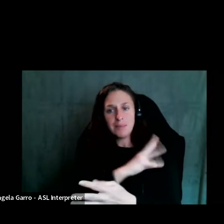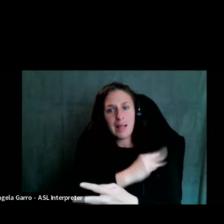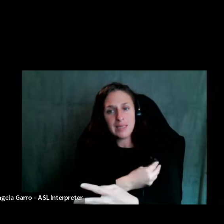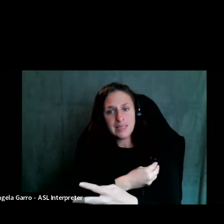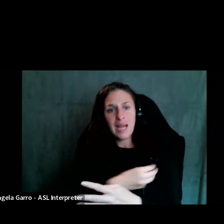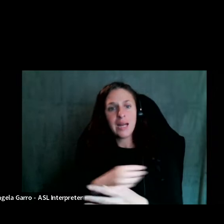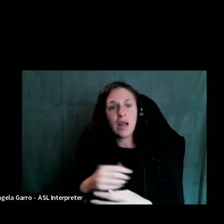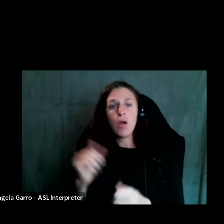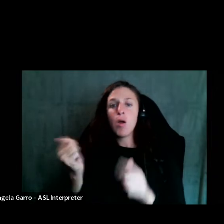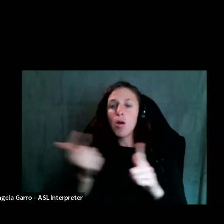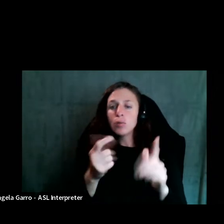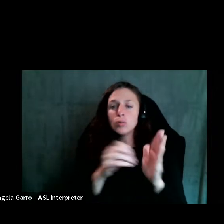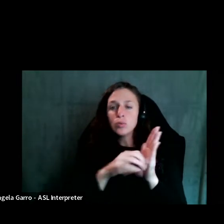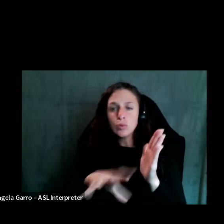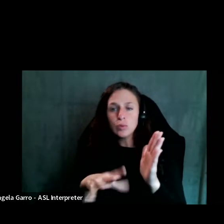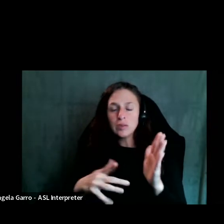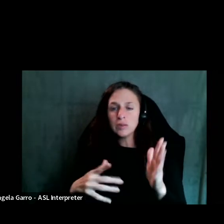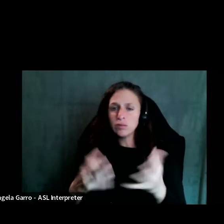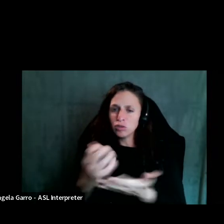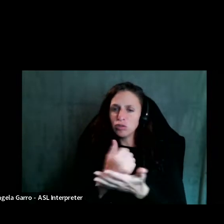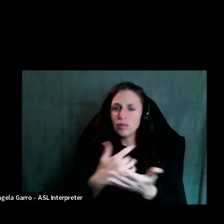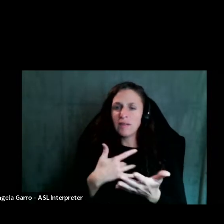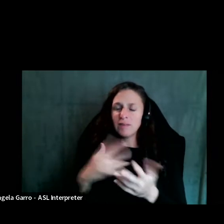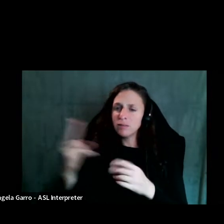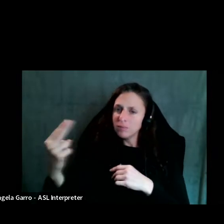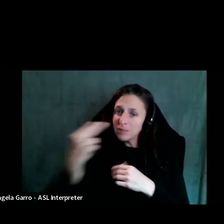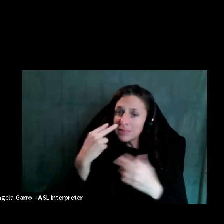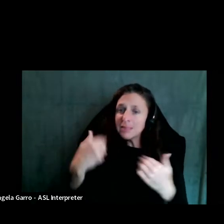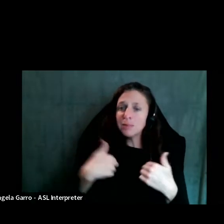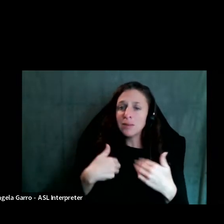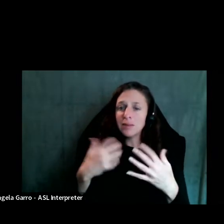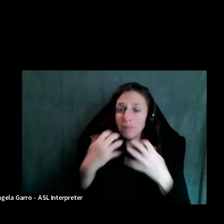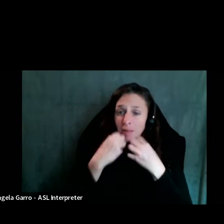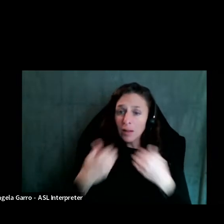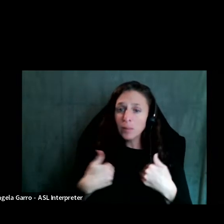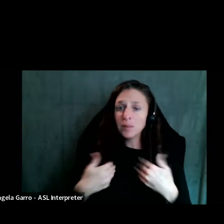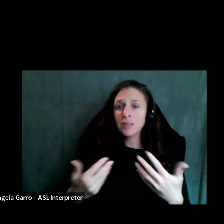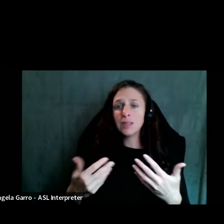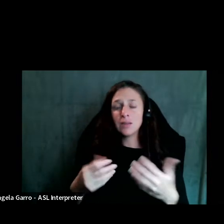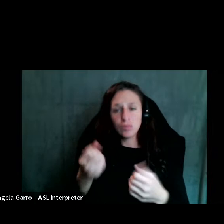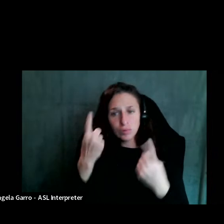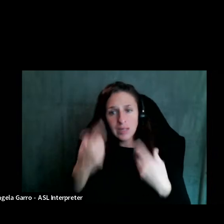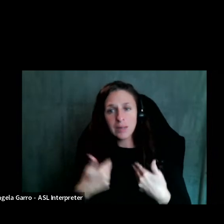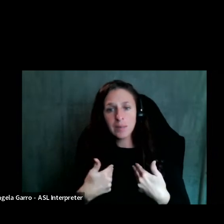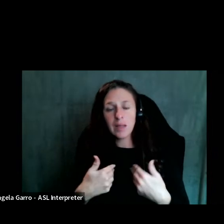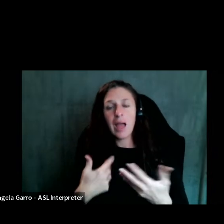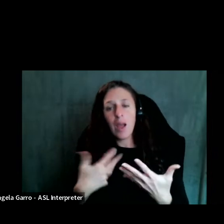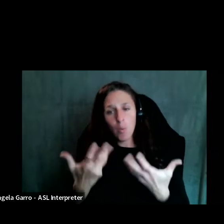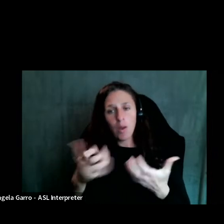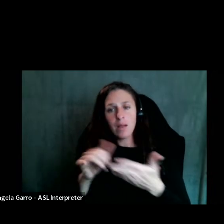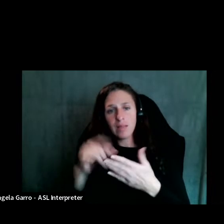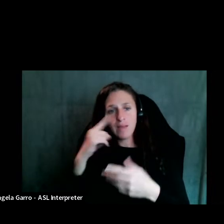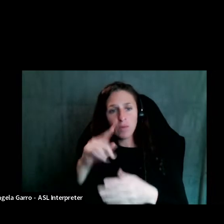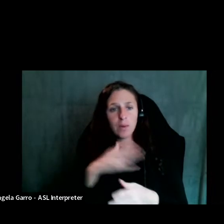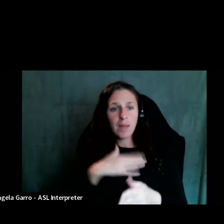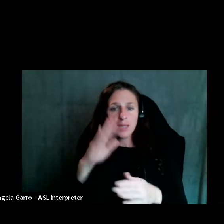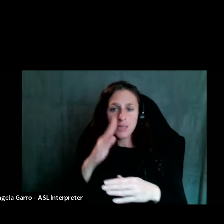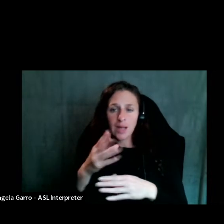to feel seen, valued, and understood. This is what I want for my son and for all others. Thank